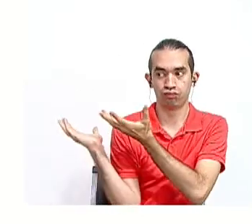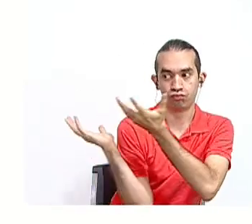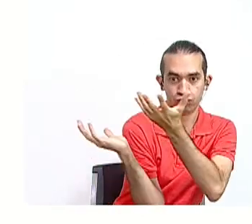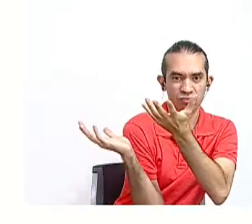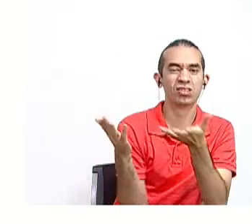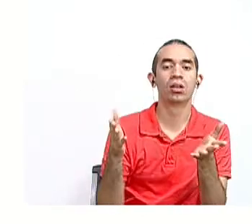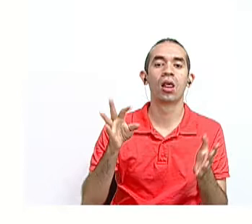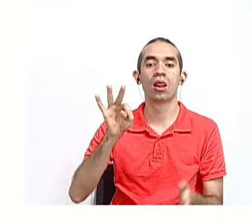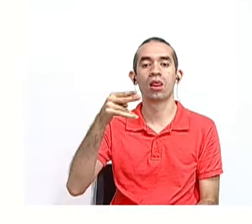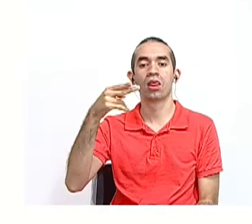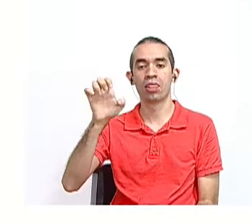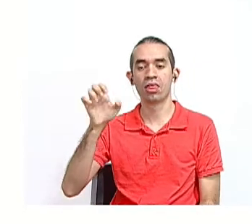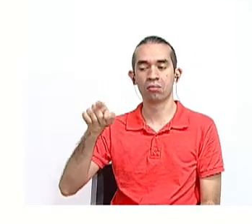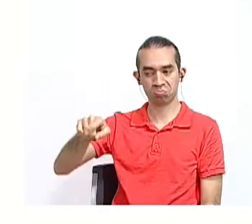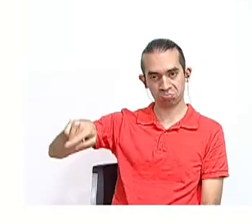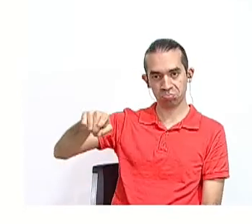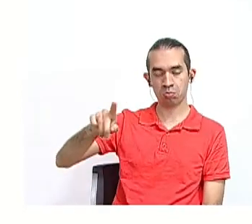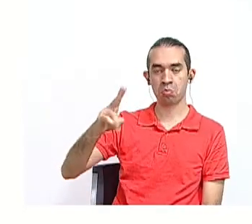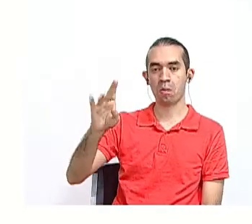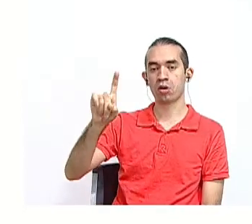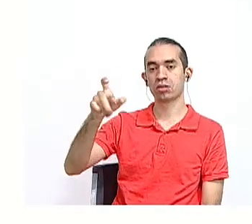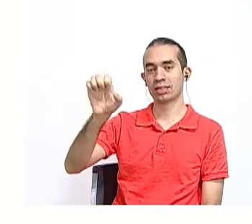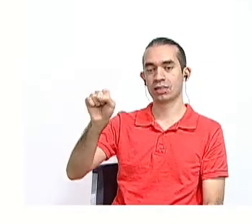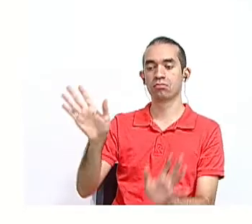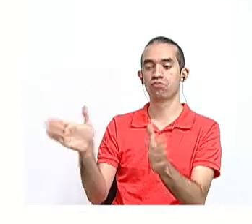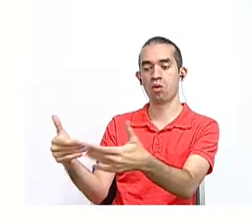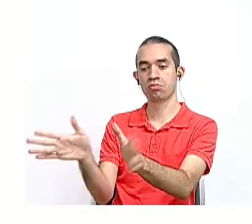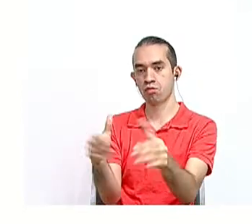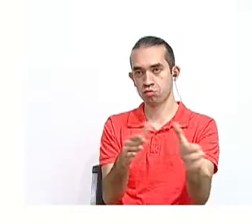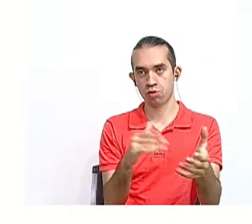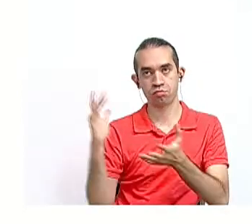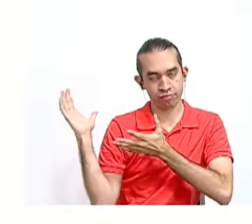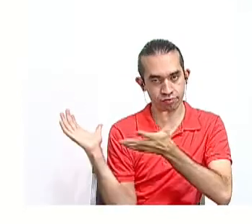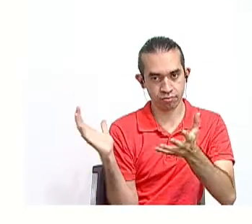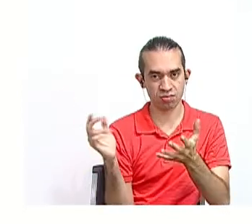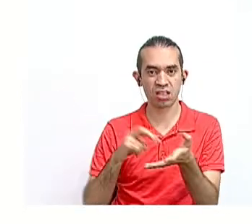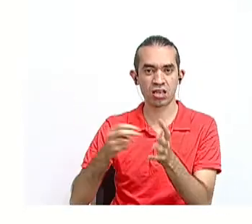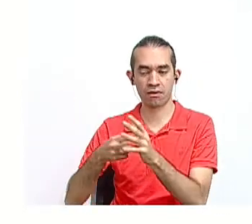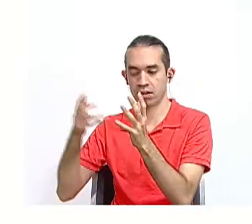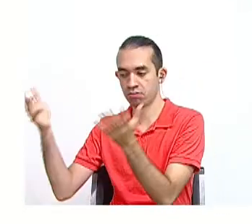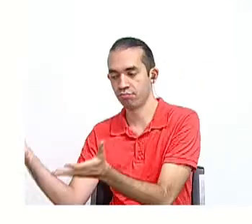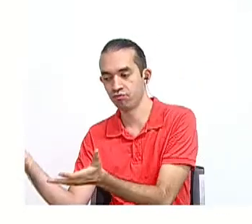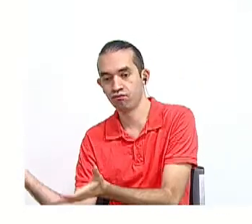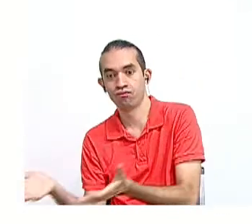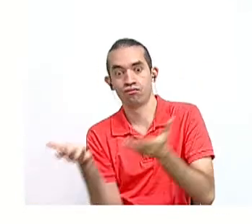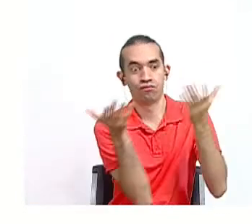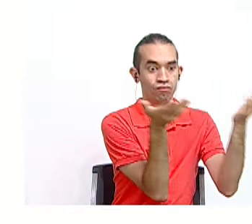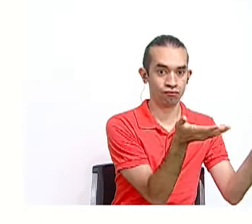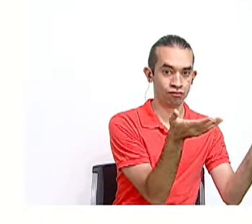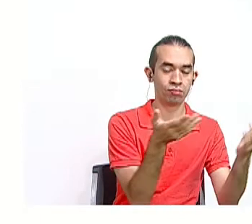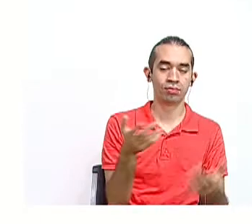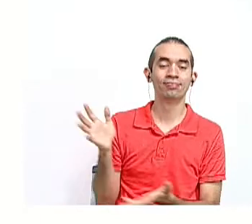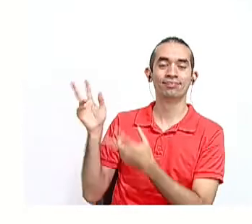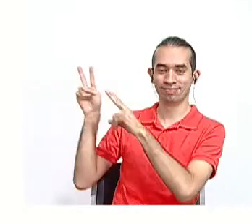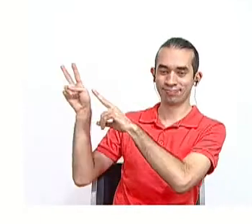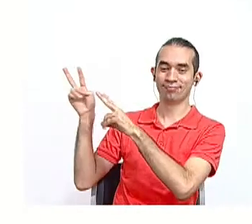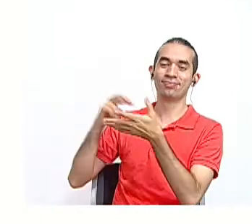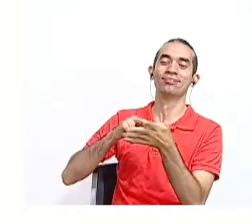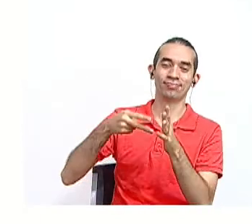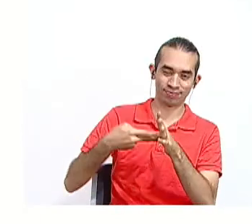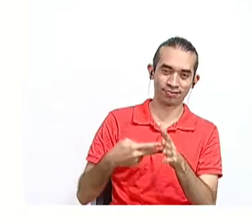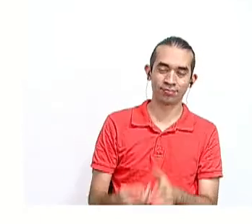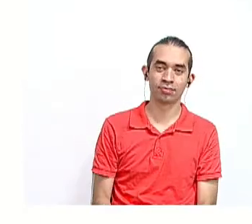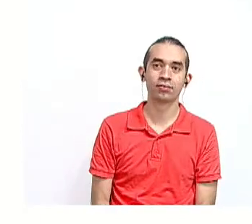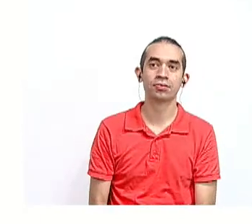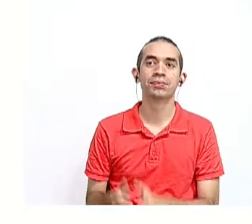carries the boxes. So carry is basically when you take something from one place to another. That is to carry.